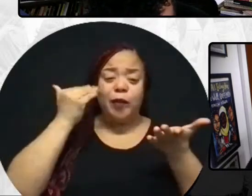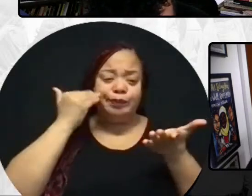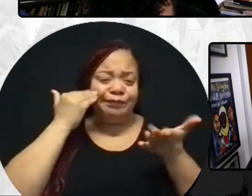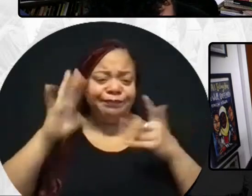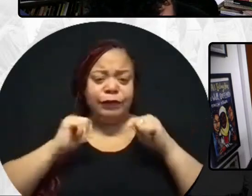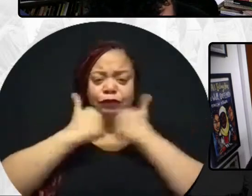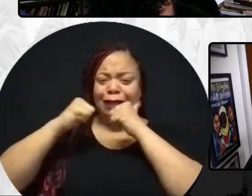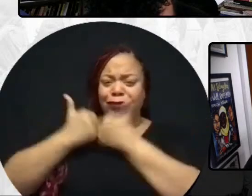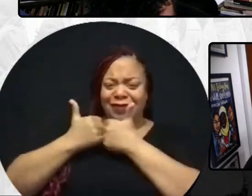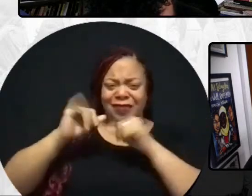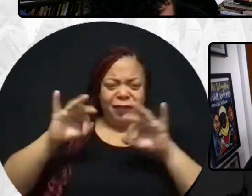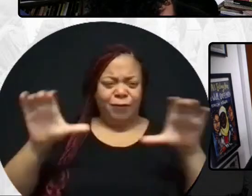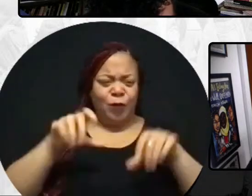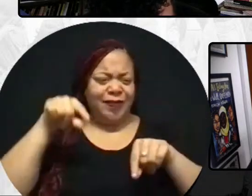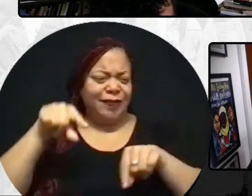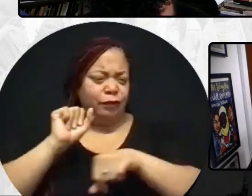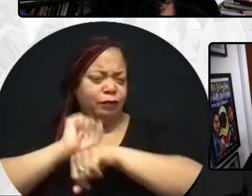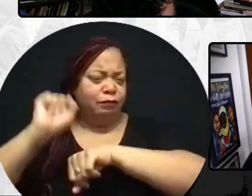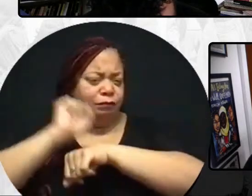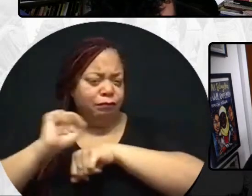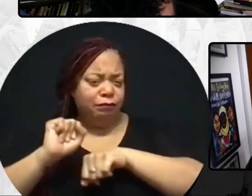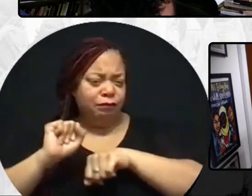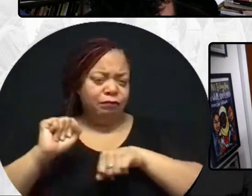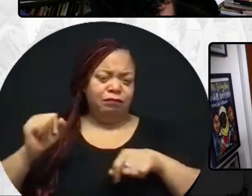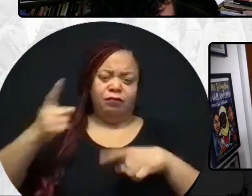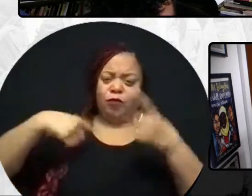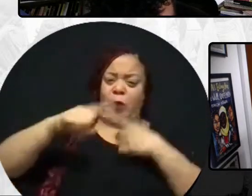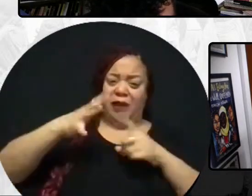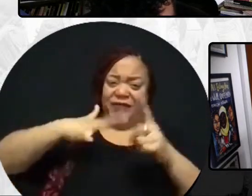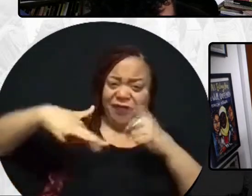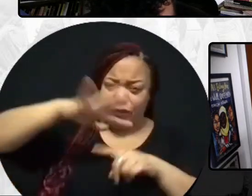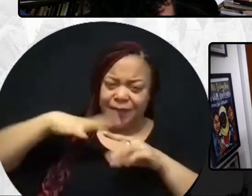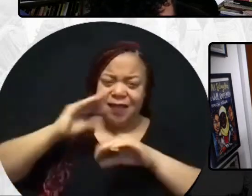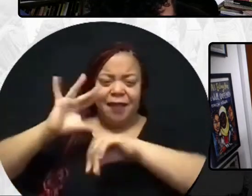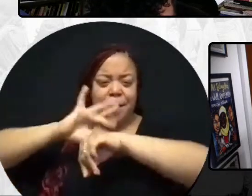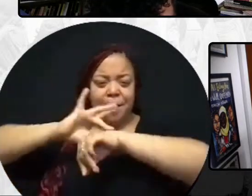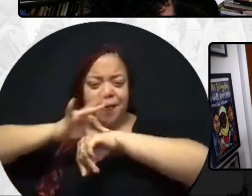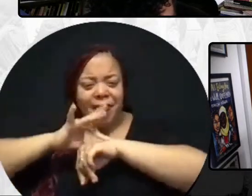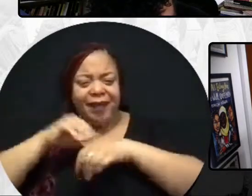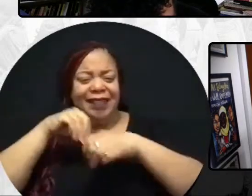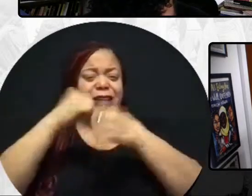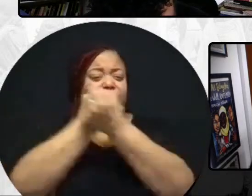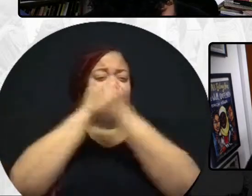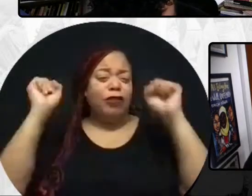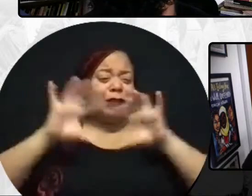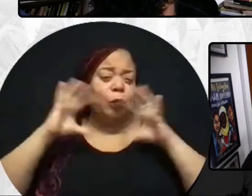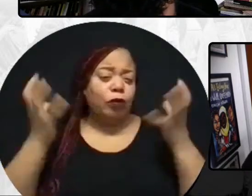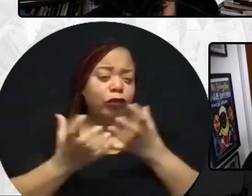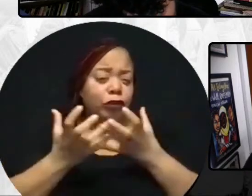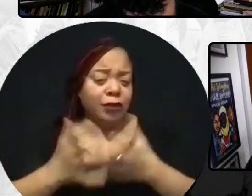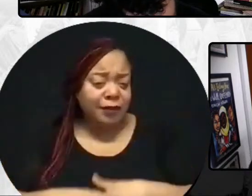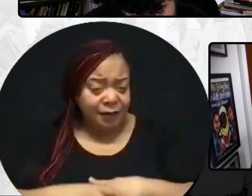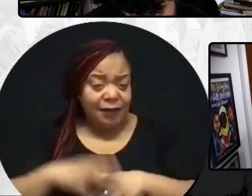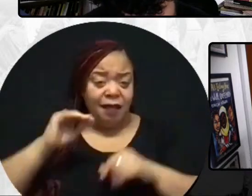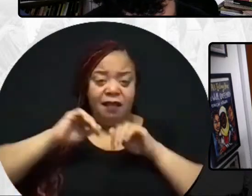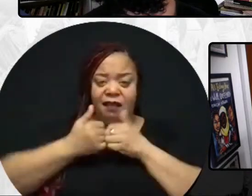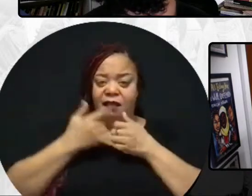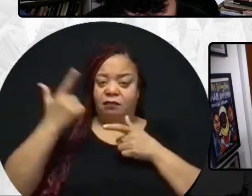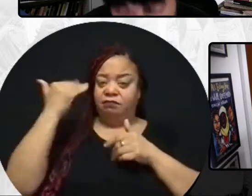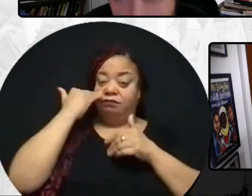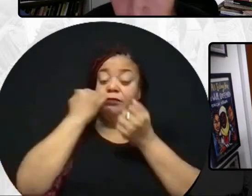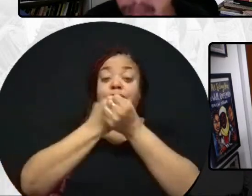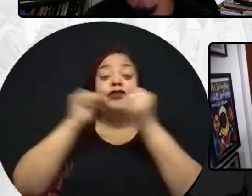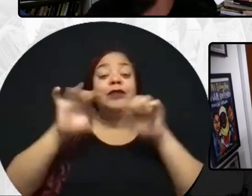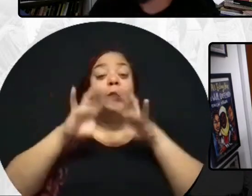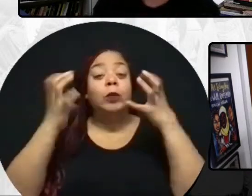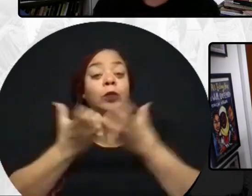world environmental organizations think about these issues and the challenges of sort of building there. So yeah, John, why don't we